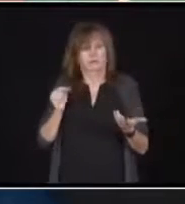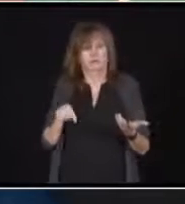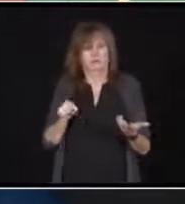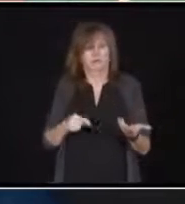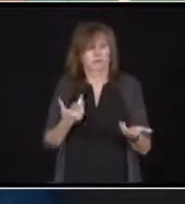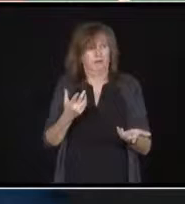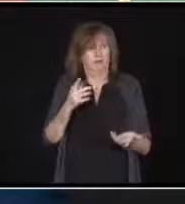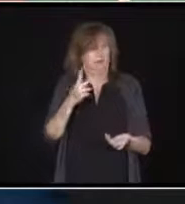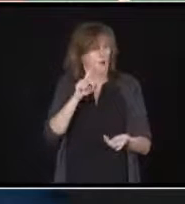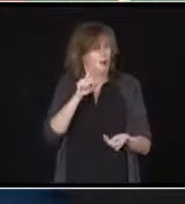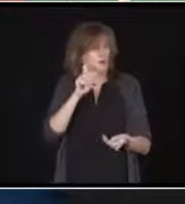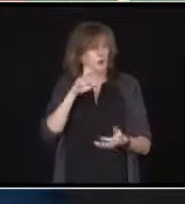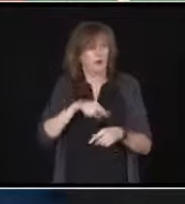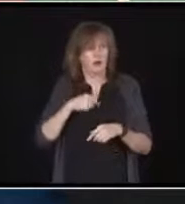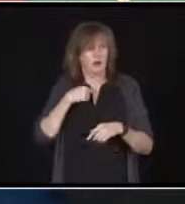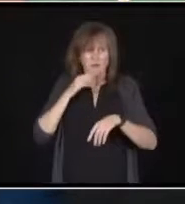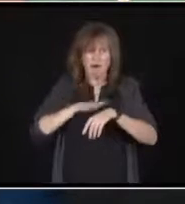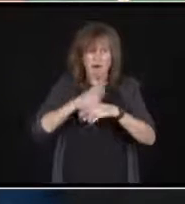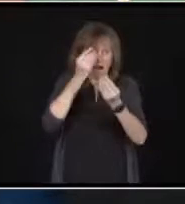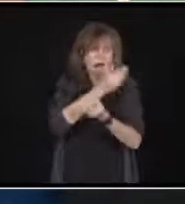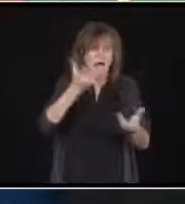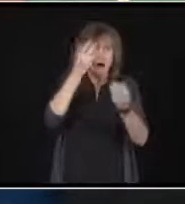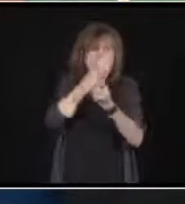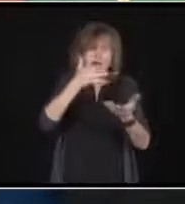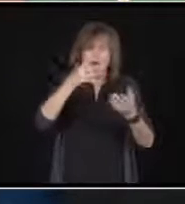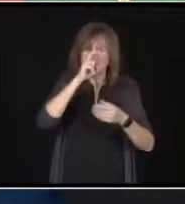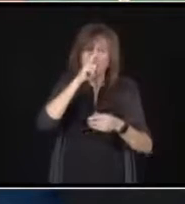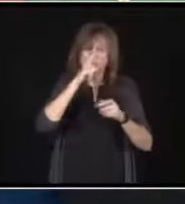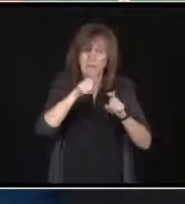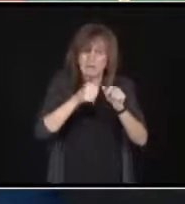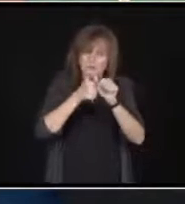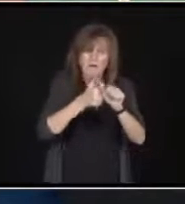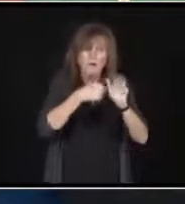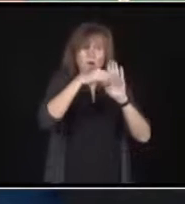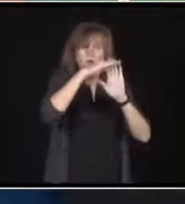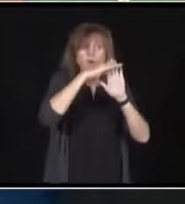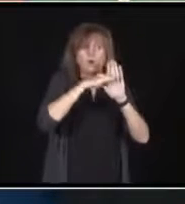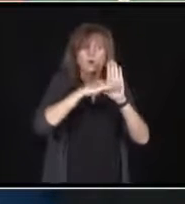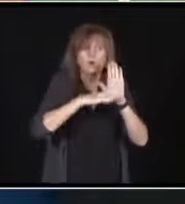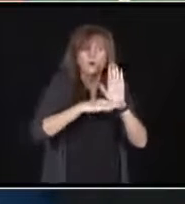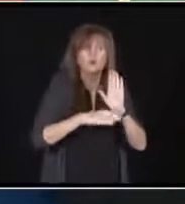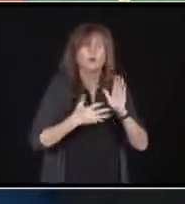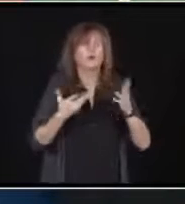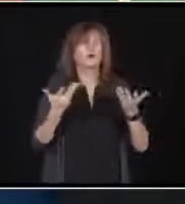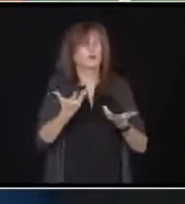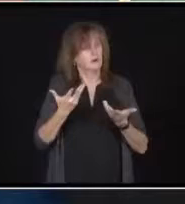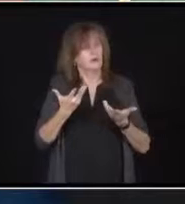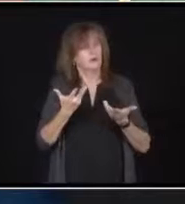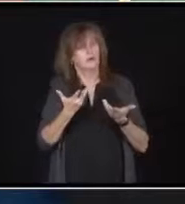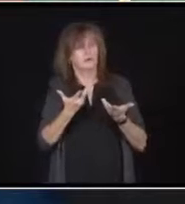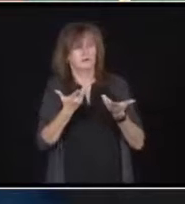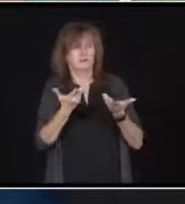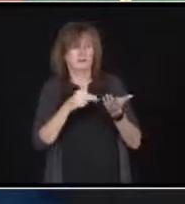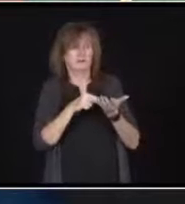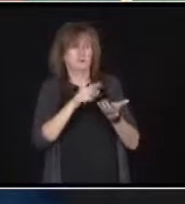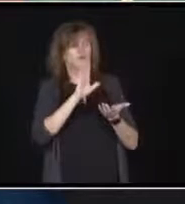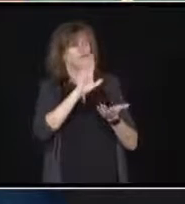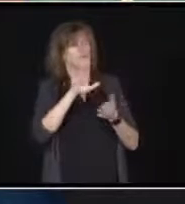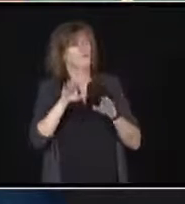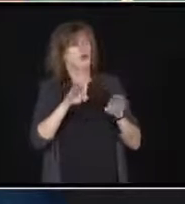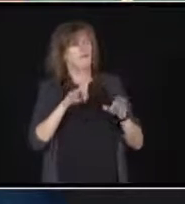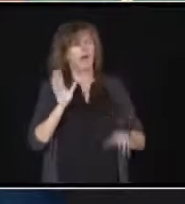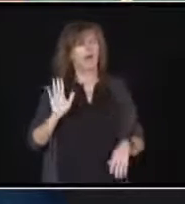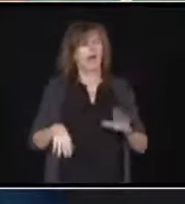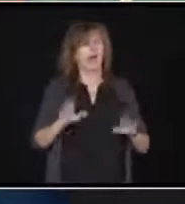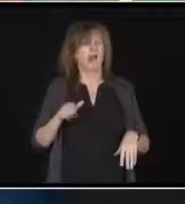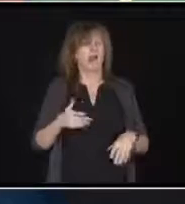don't tighten things up. So I just ask people, let's tighten it up. Let's bring the numbers down, and that will resolve a lot of issues. I